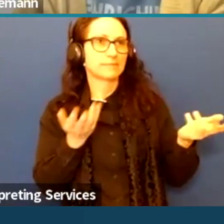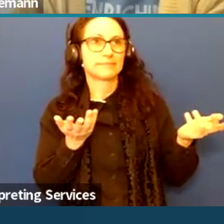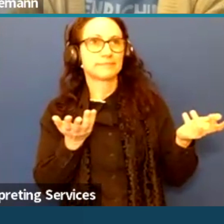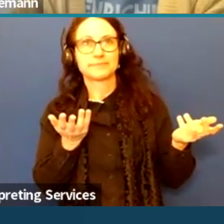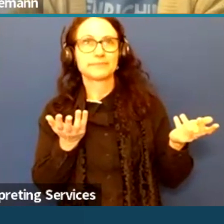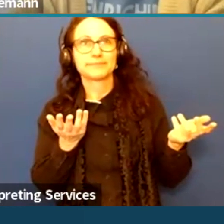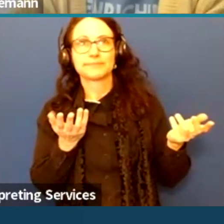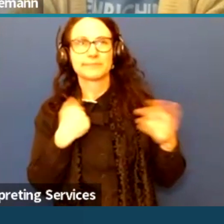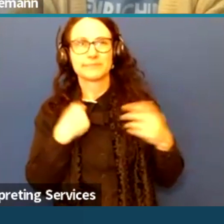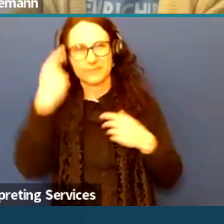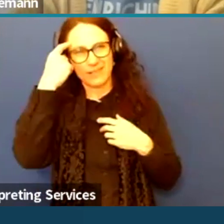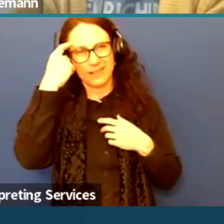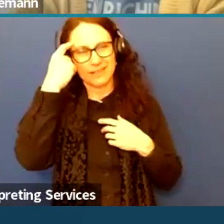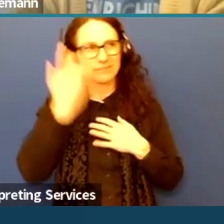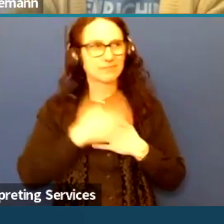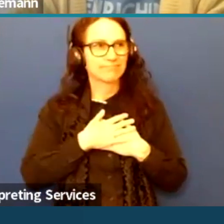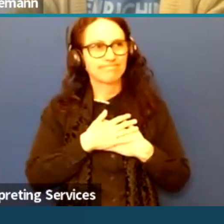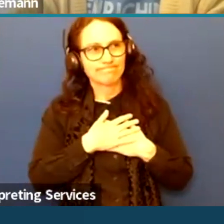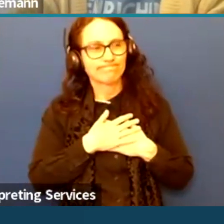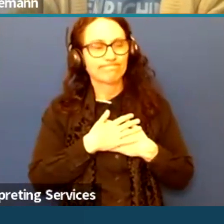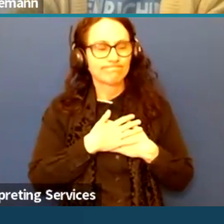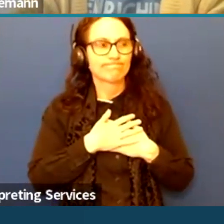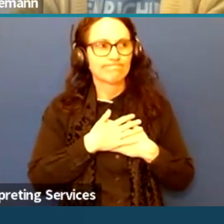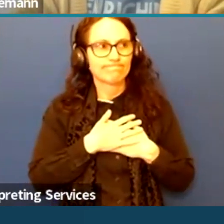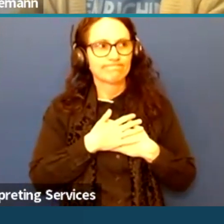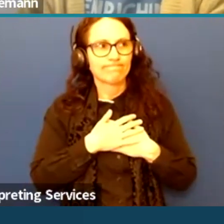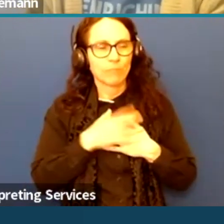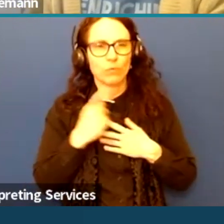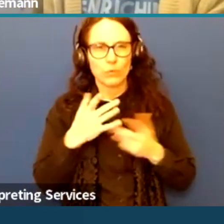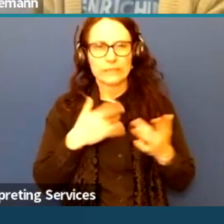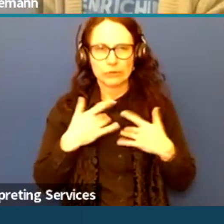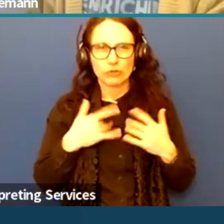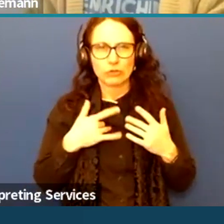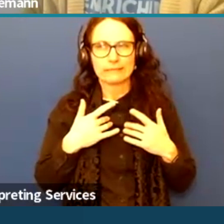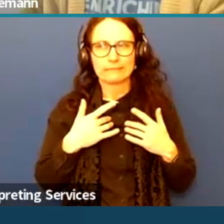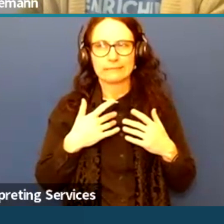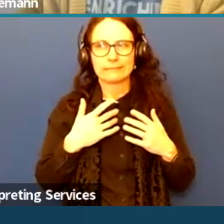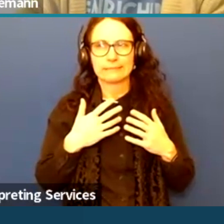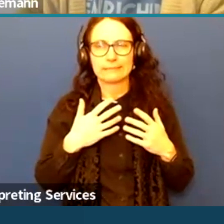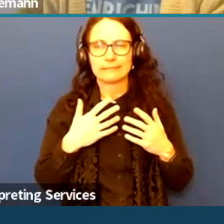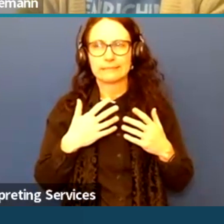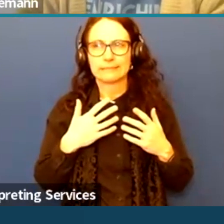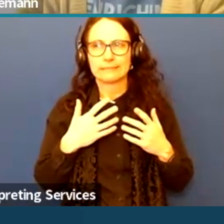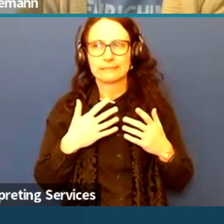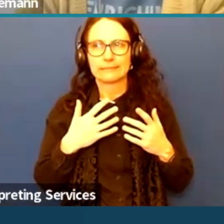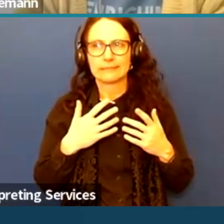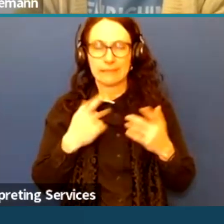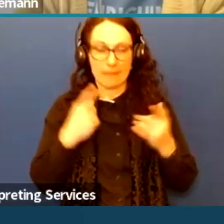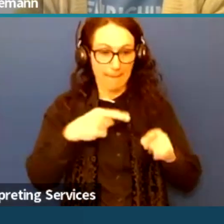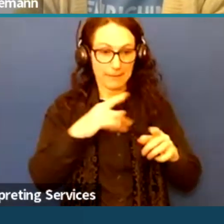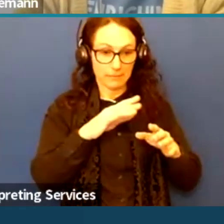I'm just thinking there was a concerning scene on stage